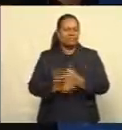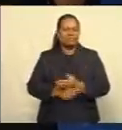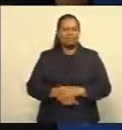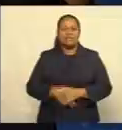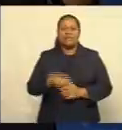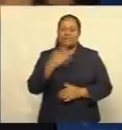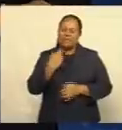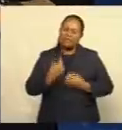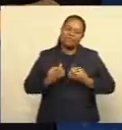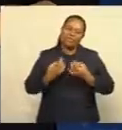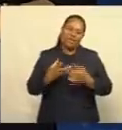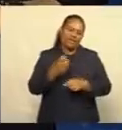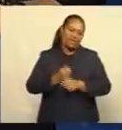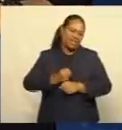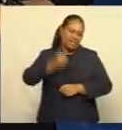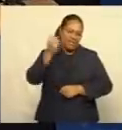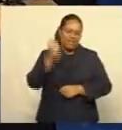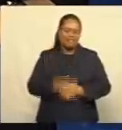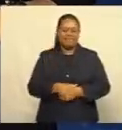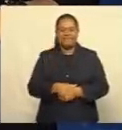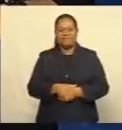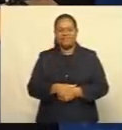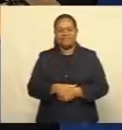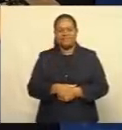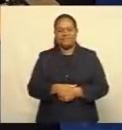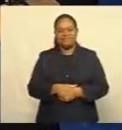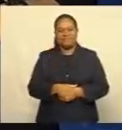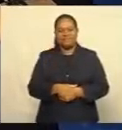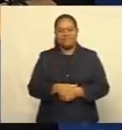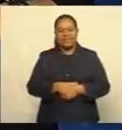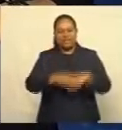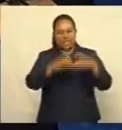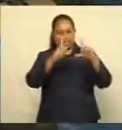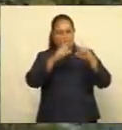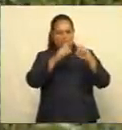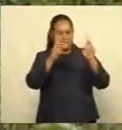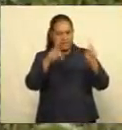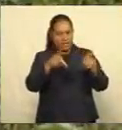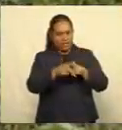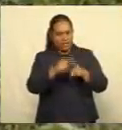your umbrellas ready. Now on to our shot of the day.